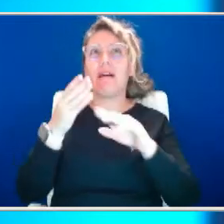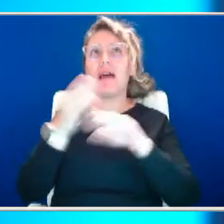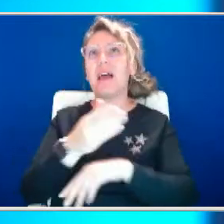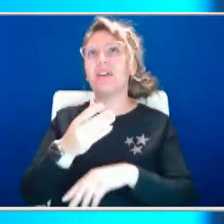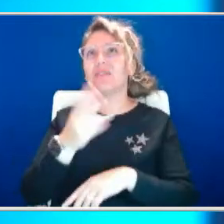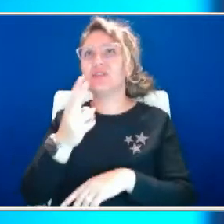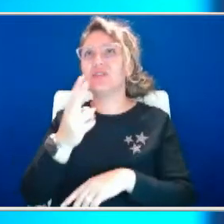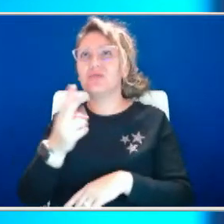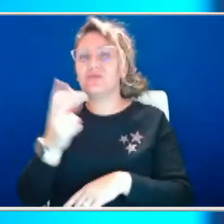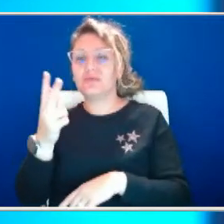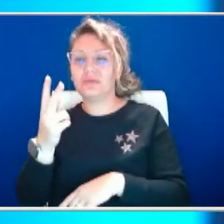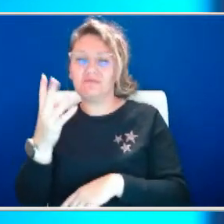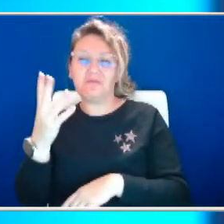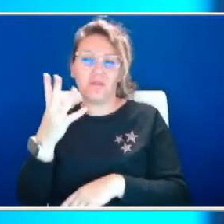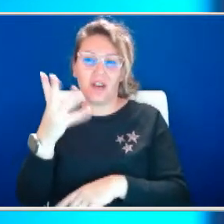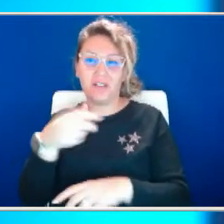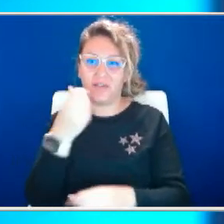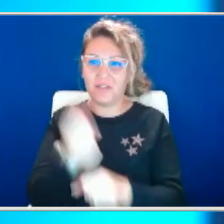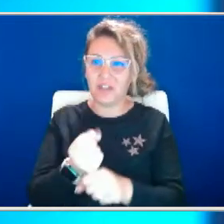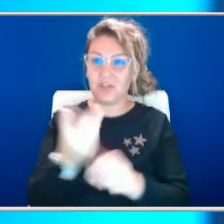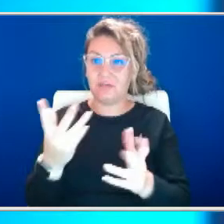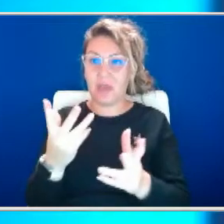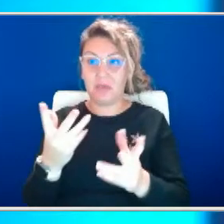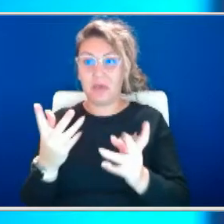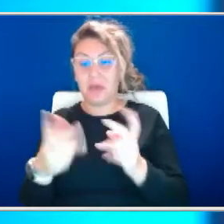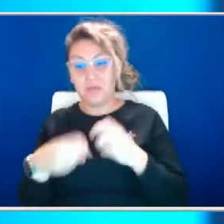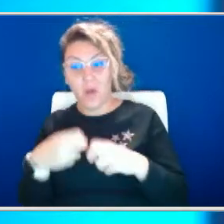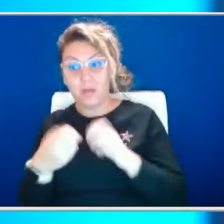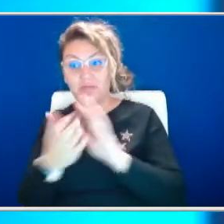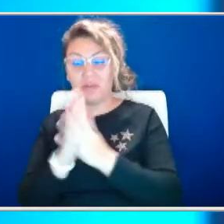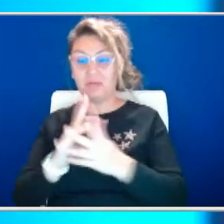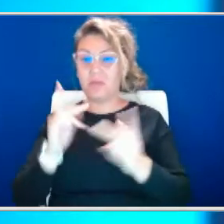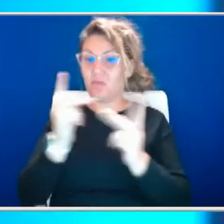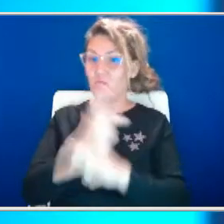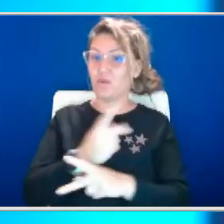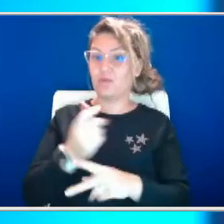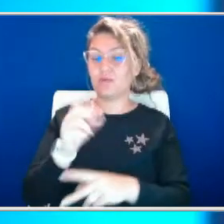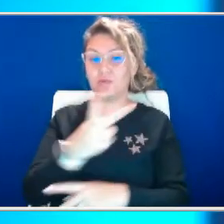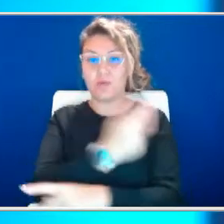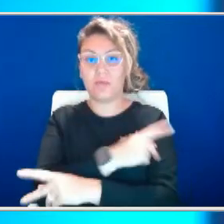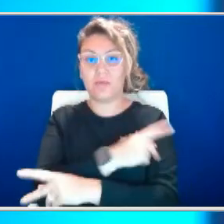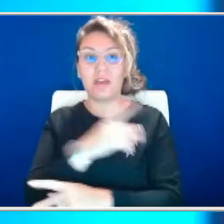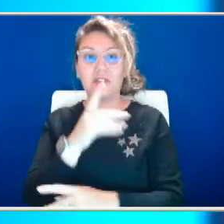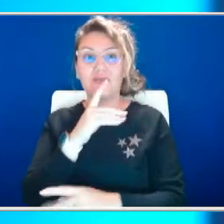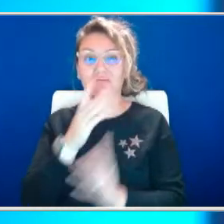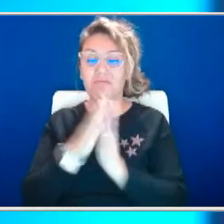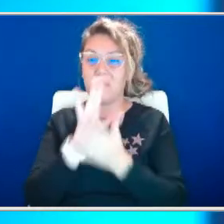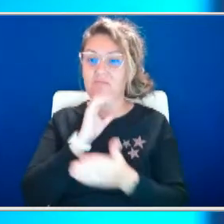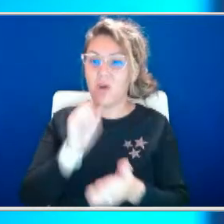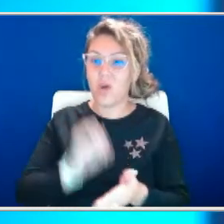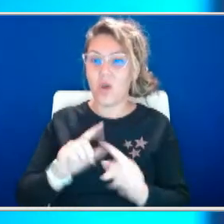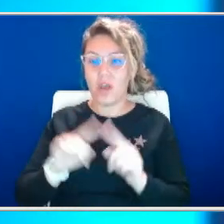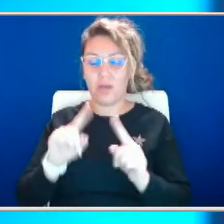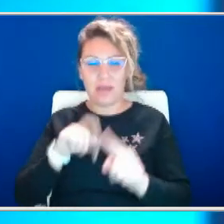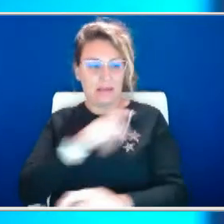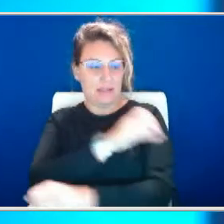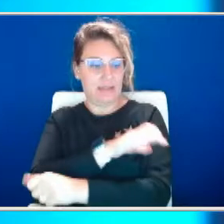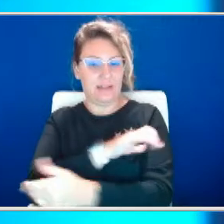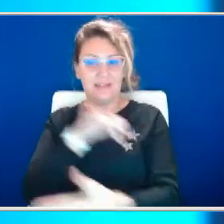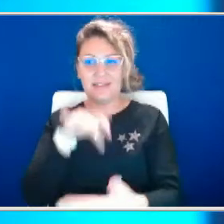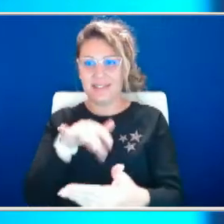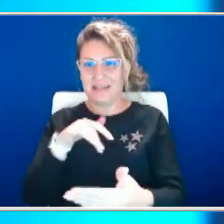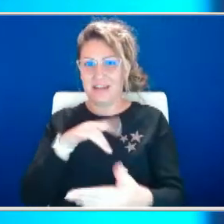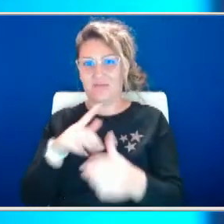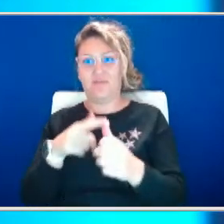just because the problems may be getting worse, the patient's getting a little bit older. But with this clinical study, it's kind of the first time I've seen in my career where the